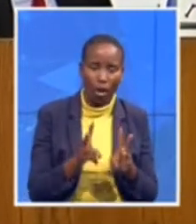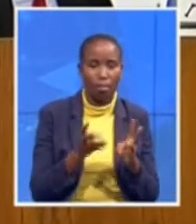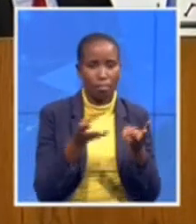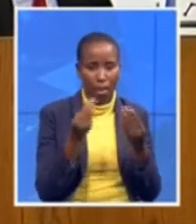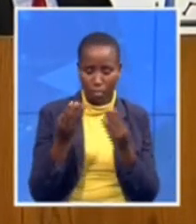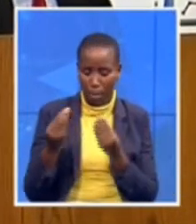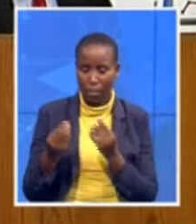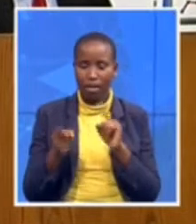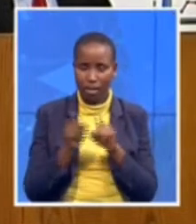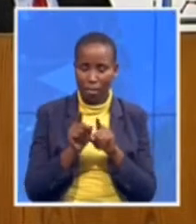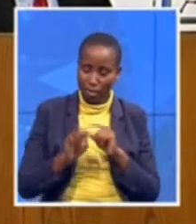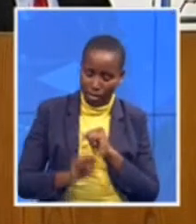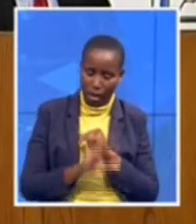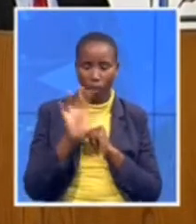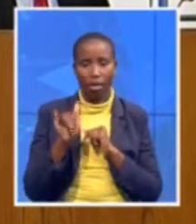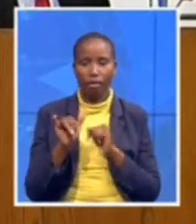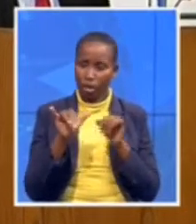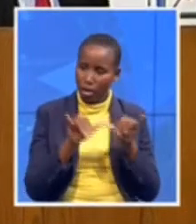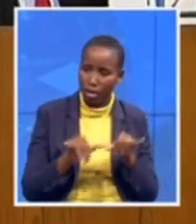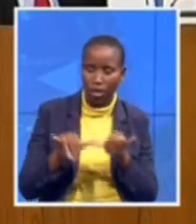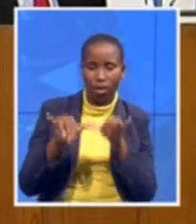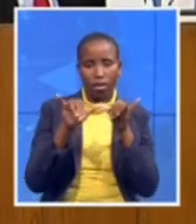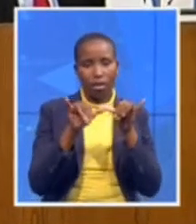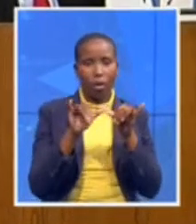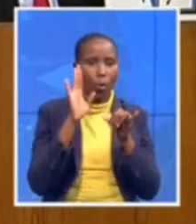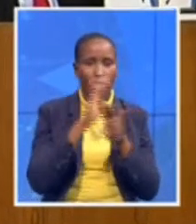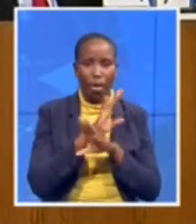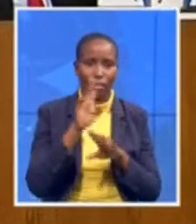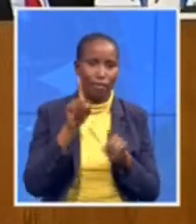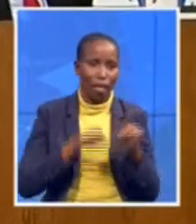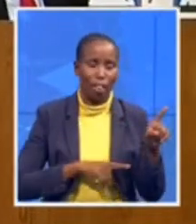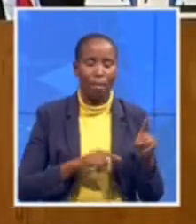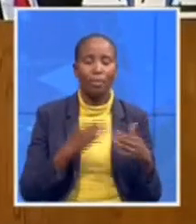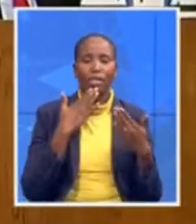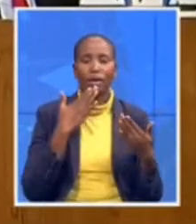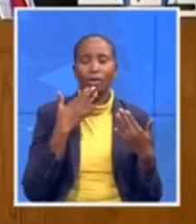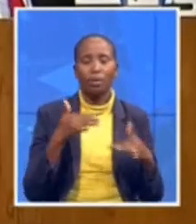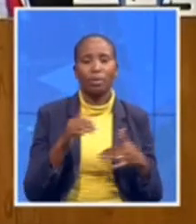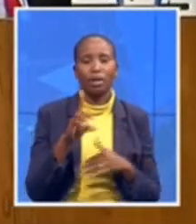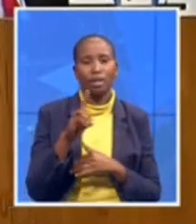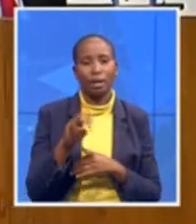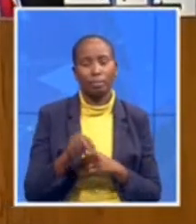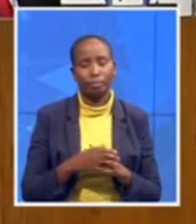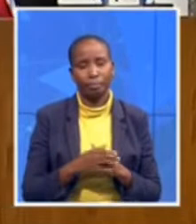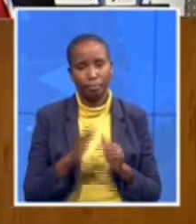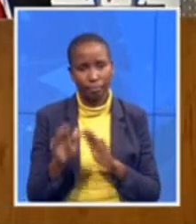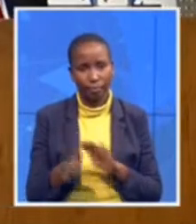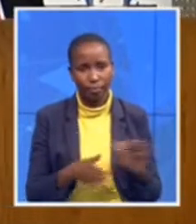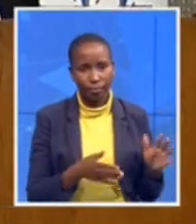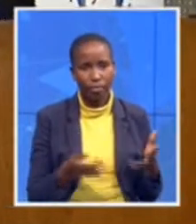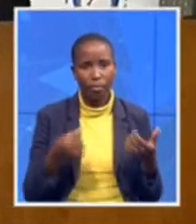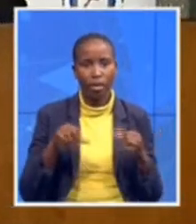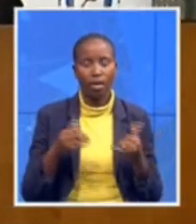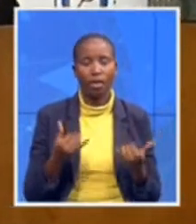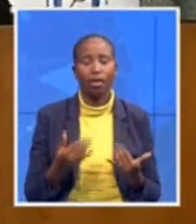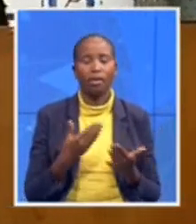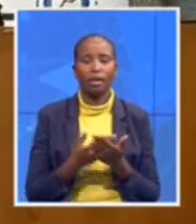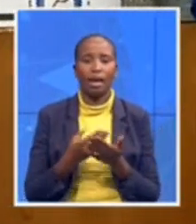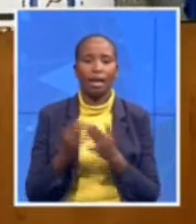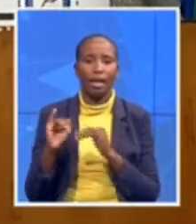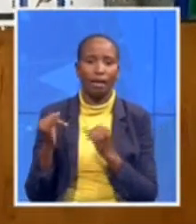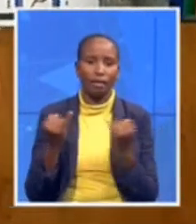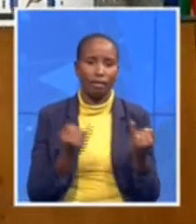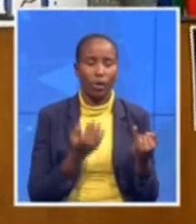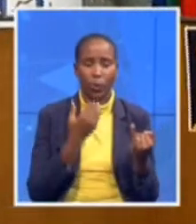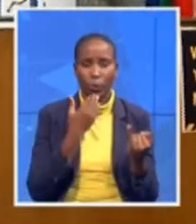any fail. Thank you very much, DM. At this time, allow me to invite the chairperson of the